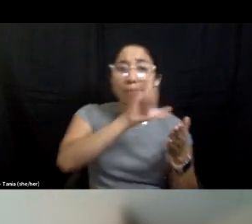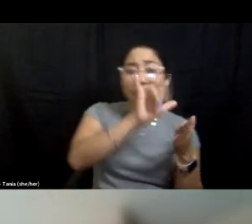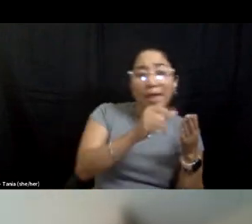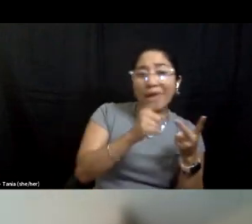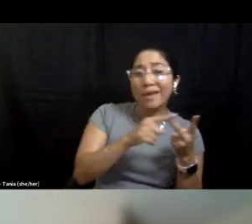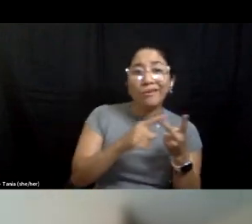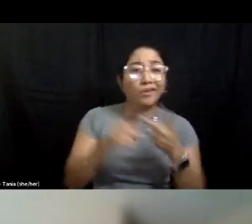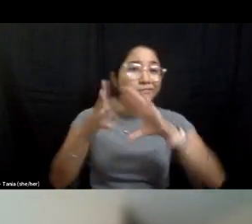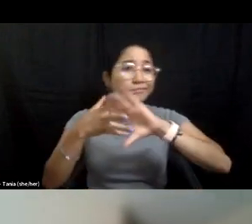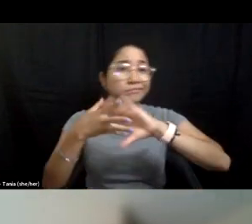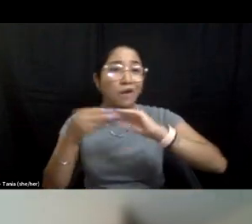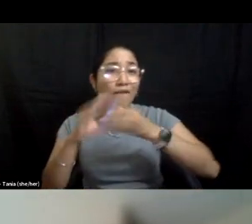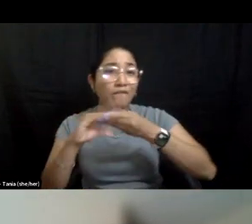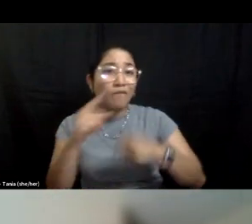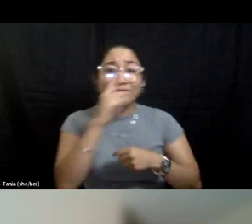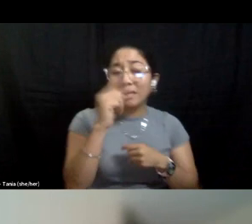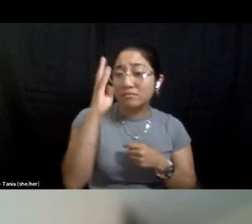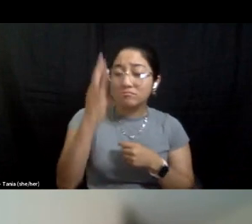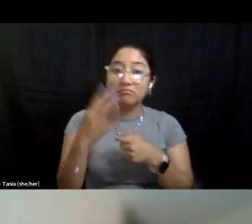feel embodies this